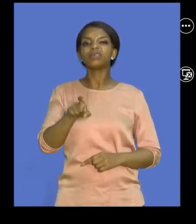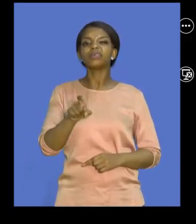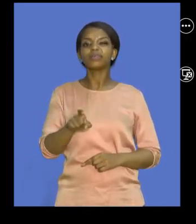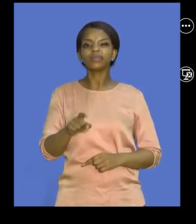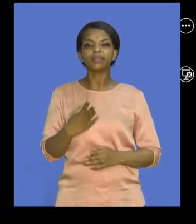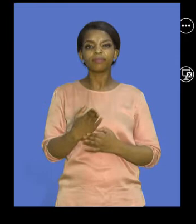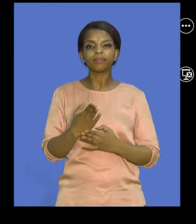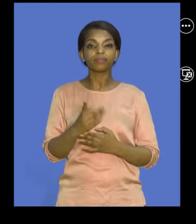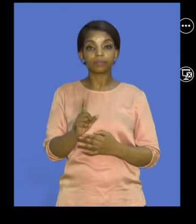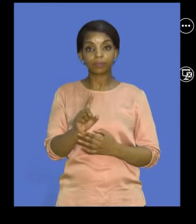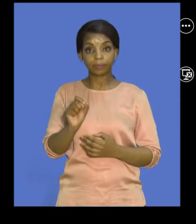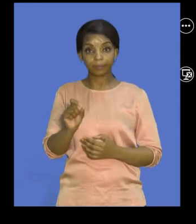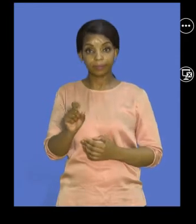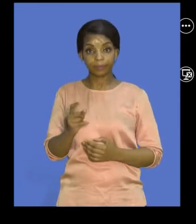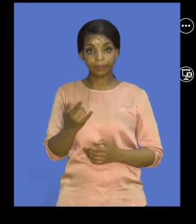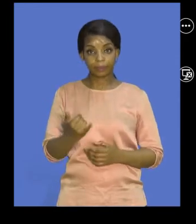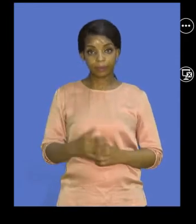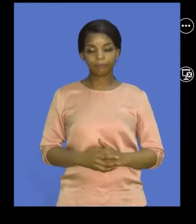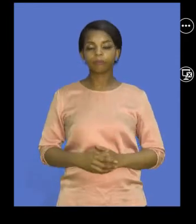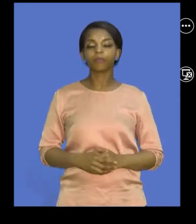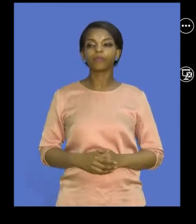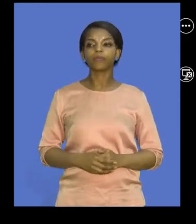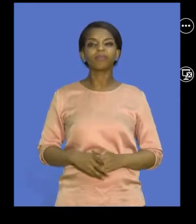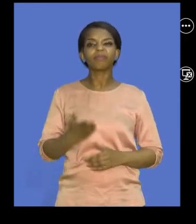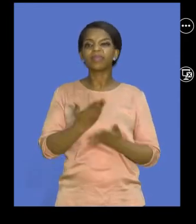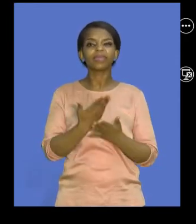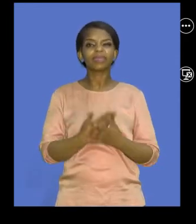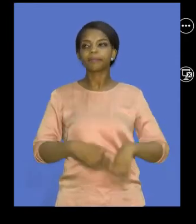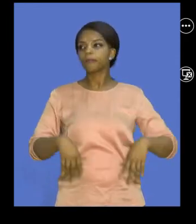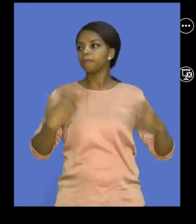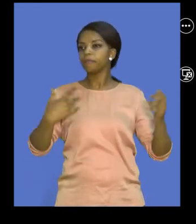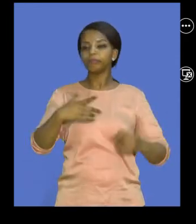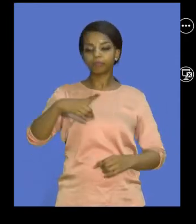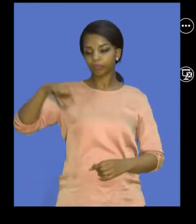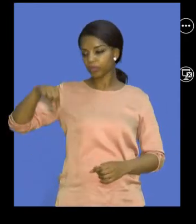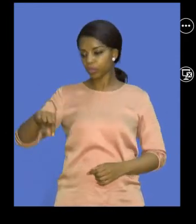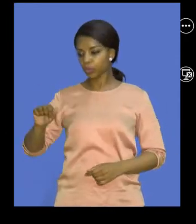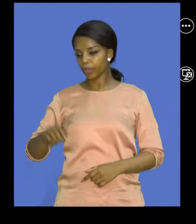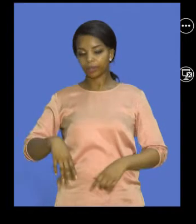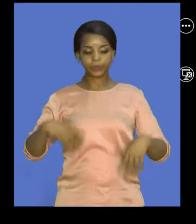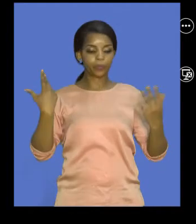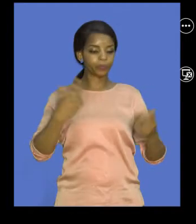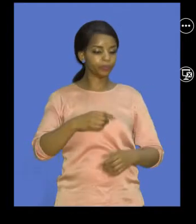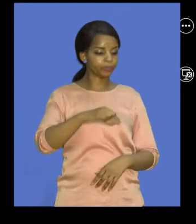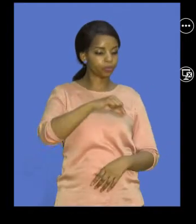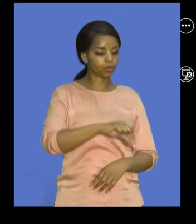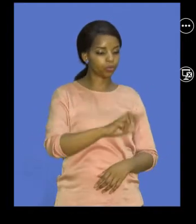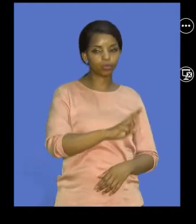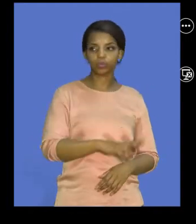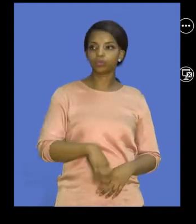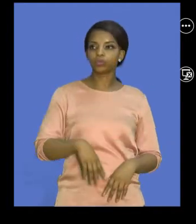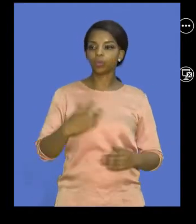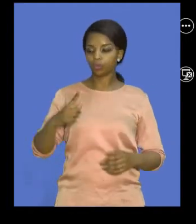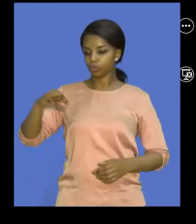words, it can be anything. It can be QA, QB, as long as there are 2-point charges, because the Coulombs